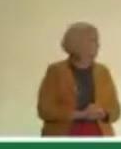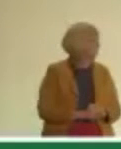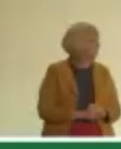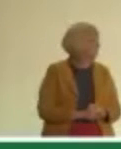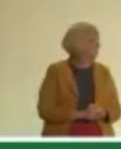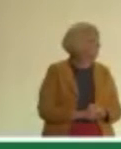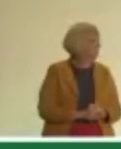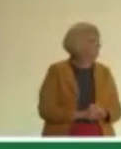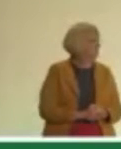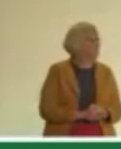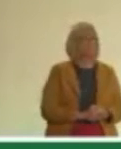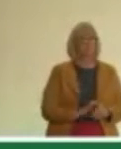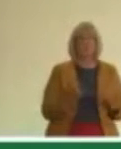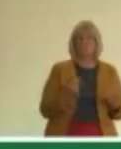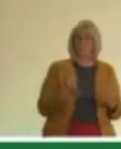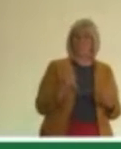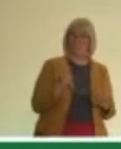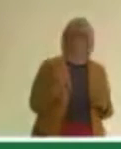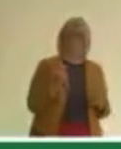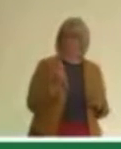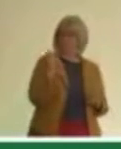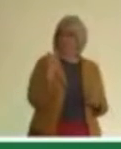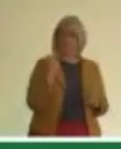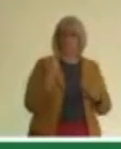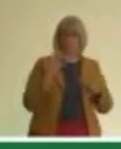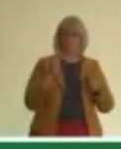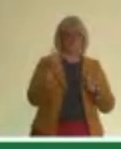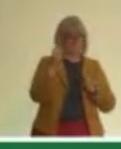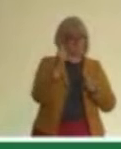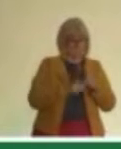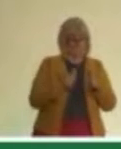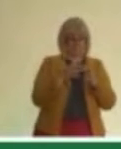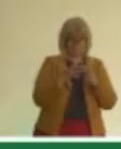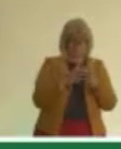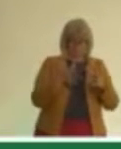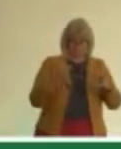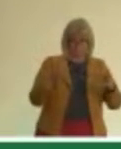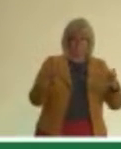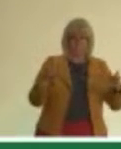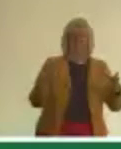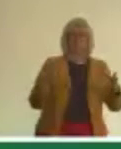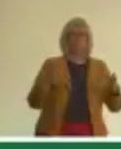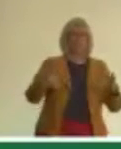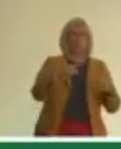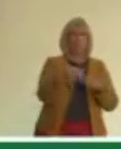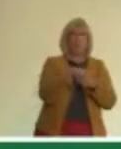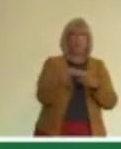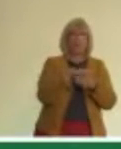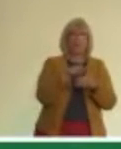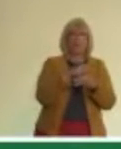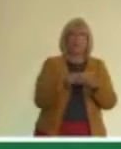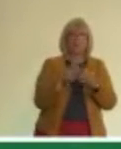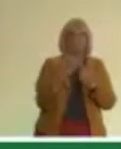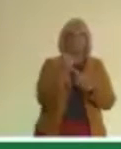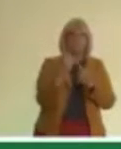And so that was just the beginning. And there are so many stories of people's successes in those local elections. But I just want to focus